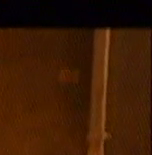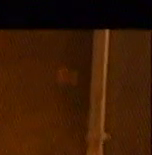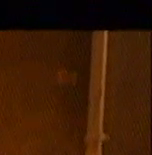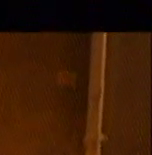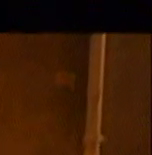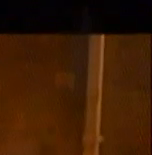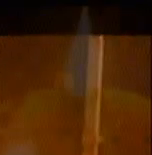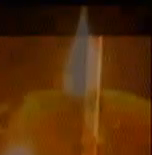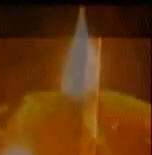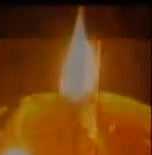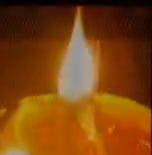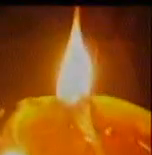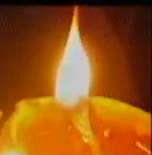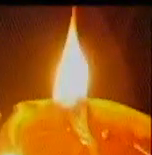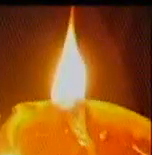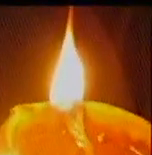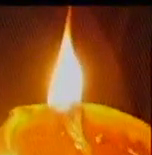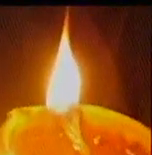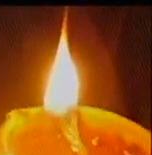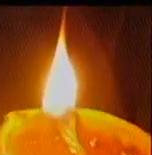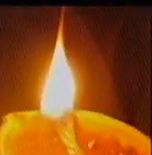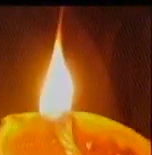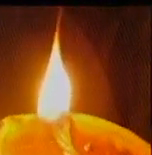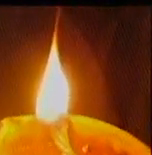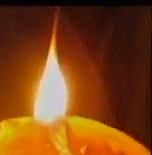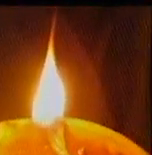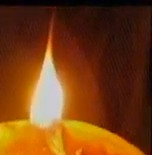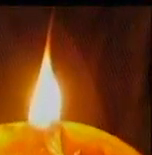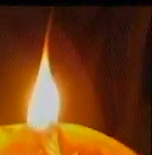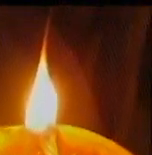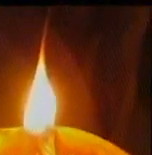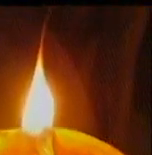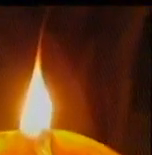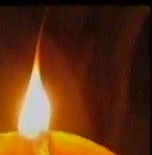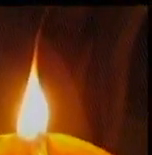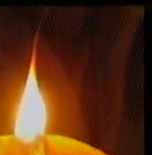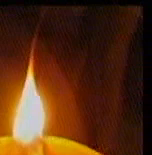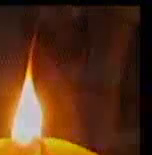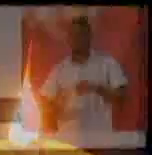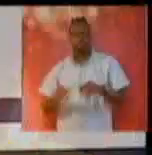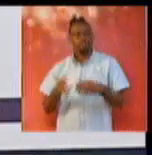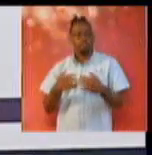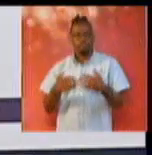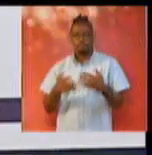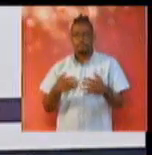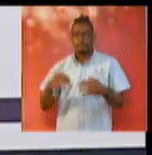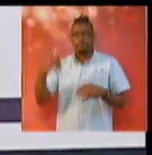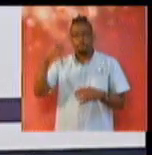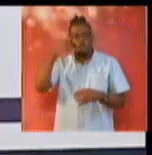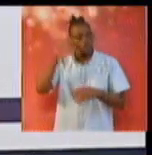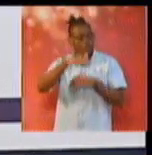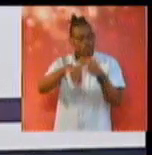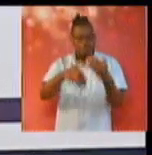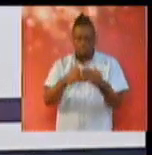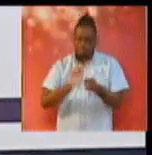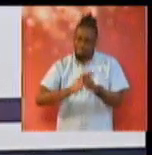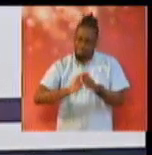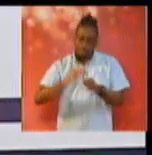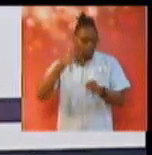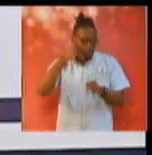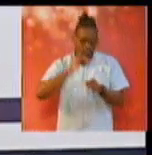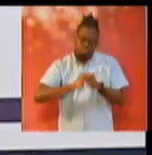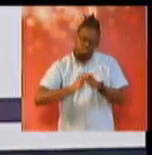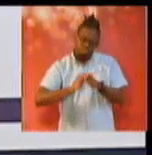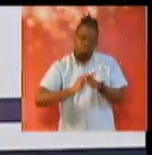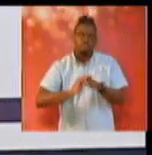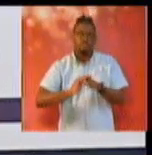them, Mr. Sharma reminded that safety measures should be put in place in and around the home. If you choose to have limited guests at your